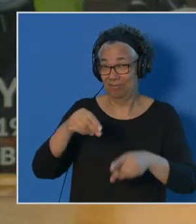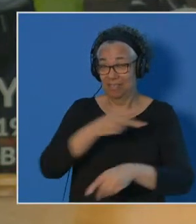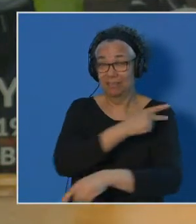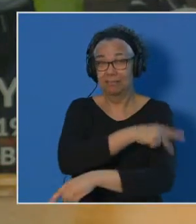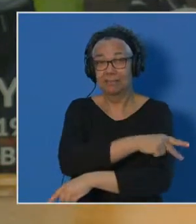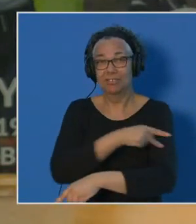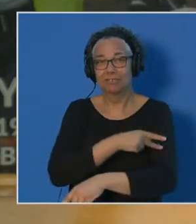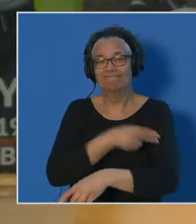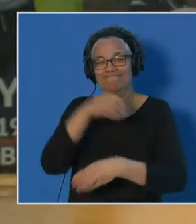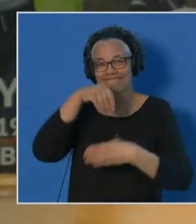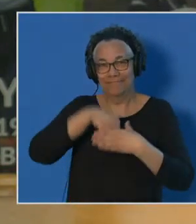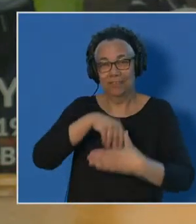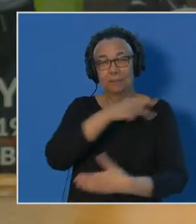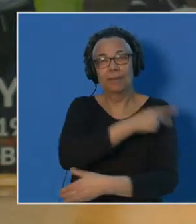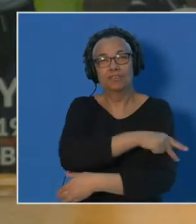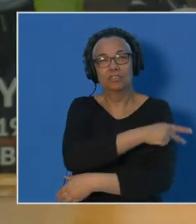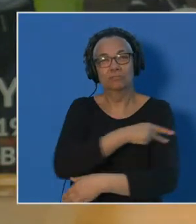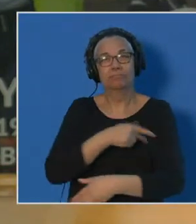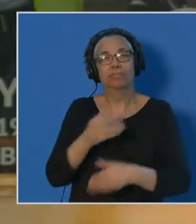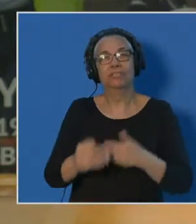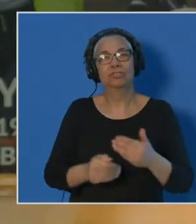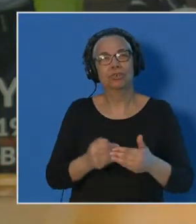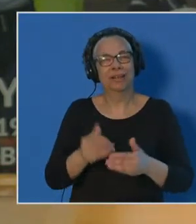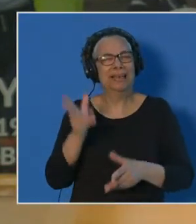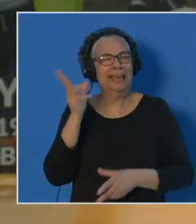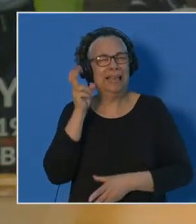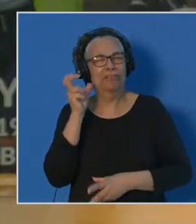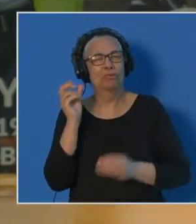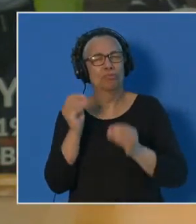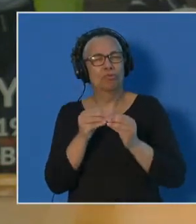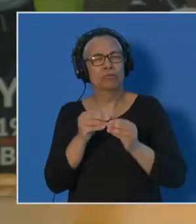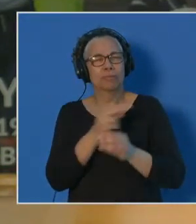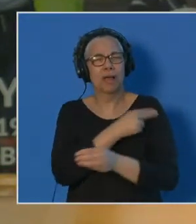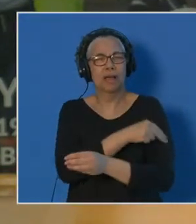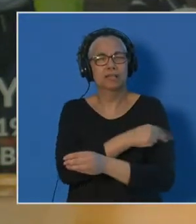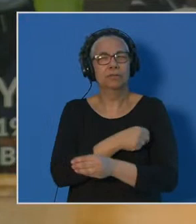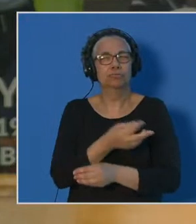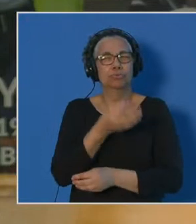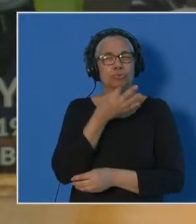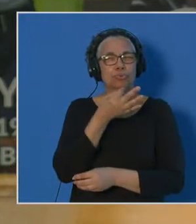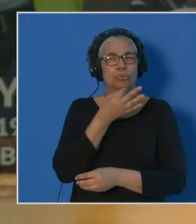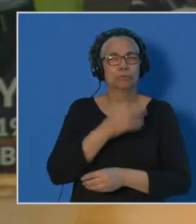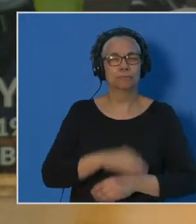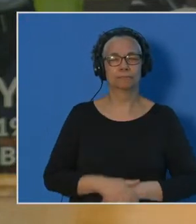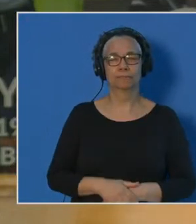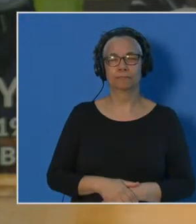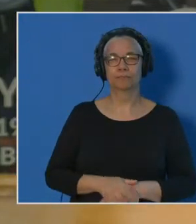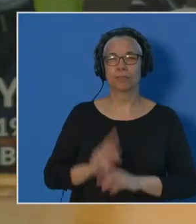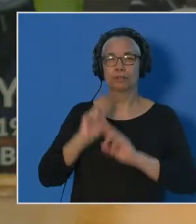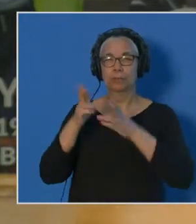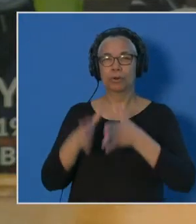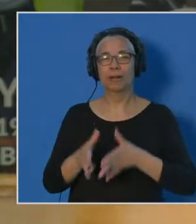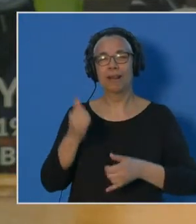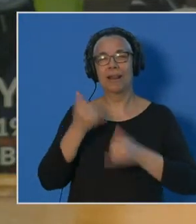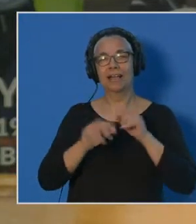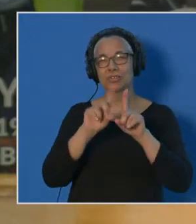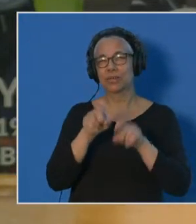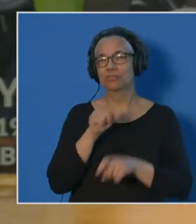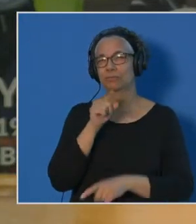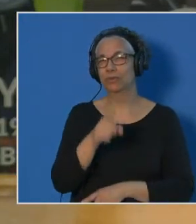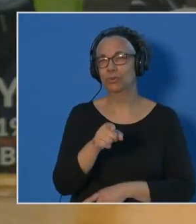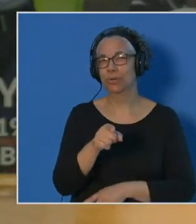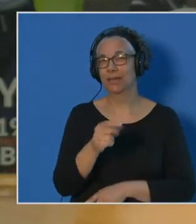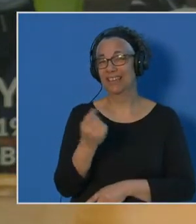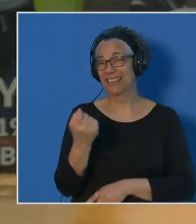inpatient procedures. So you should be hearing more about that from the hospital directly. Thank you. My last question for you, madam. 11 days, you